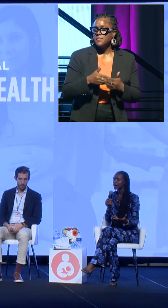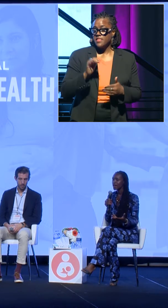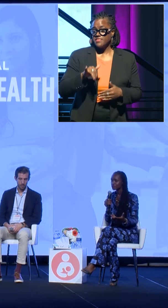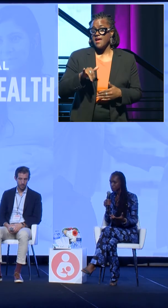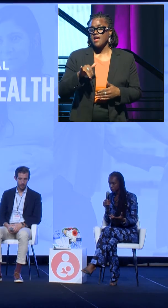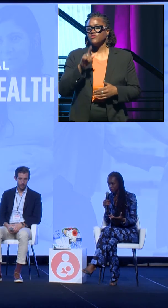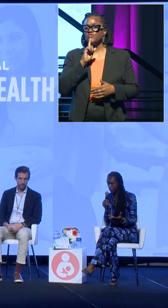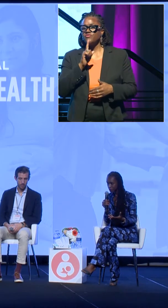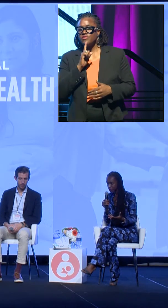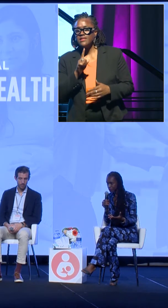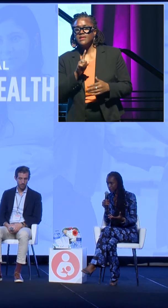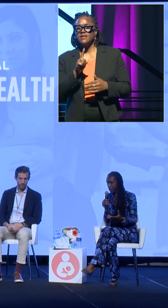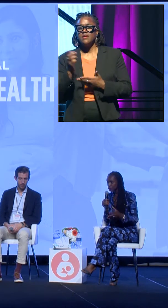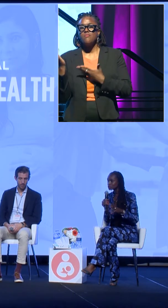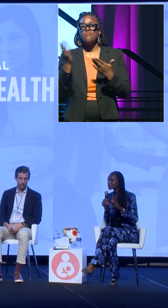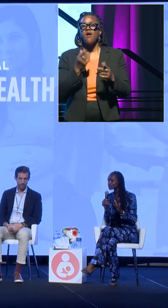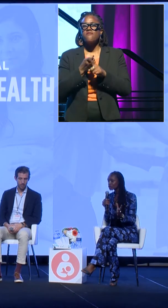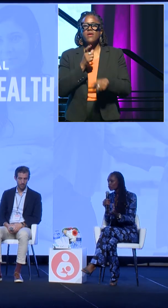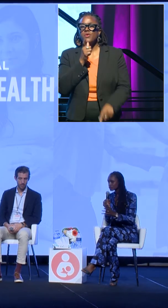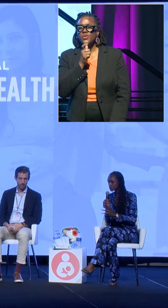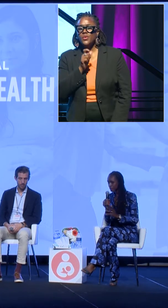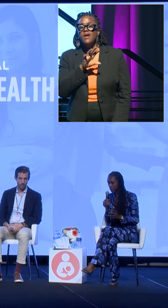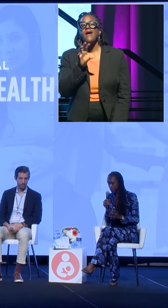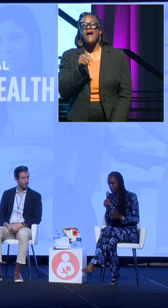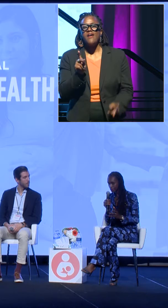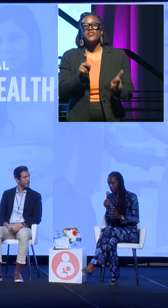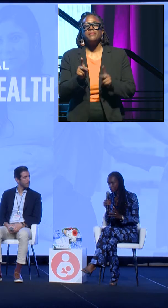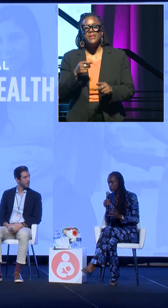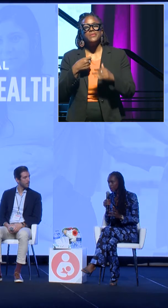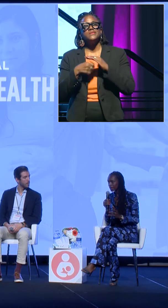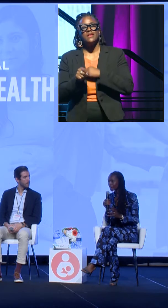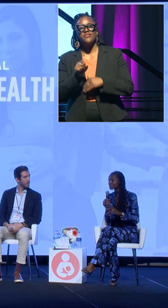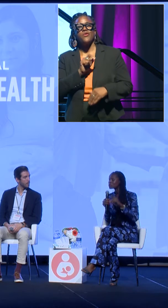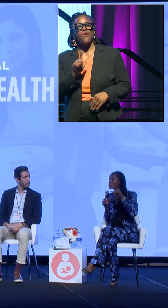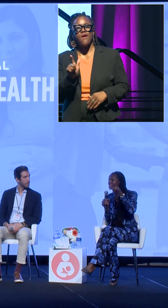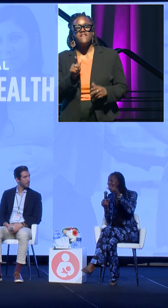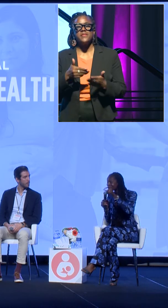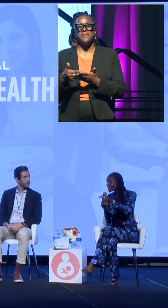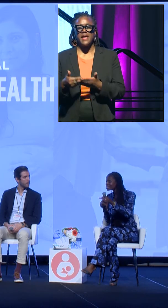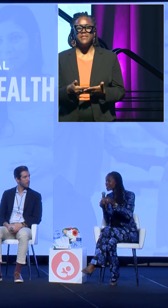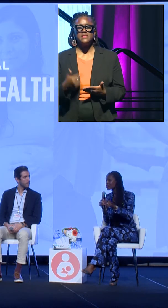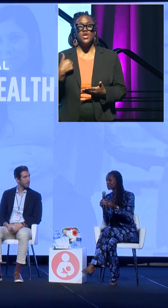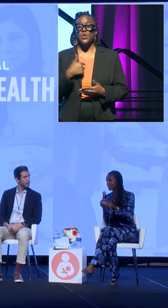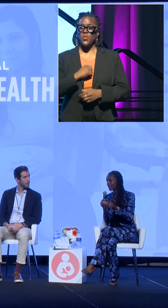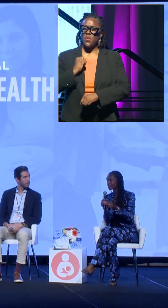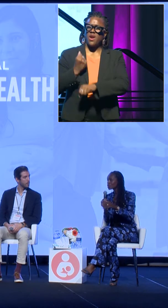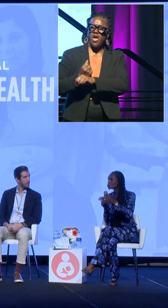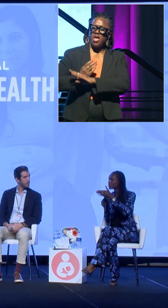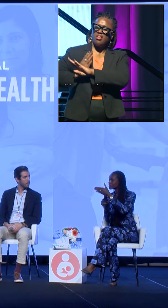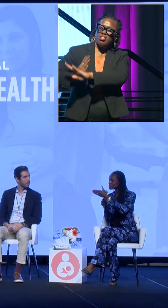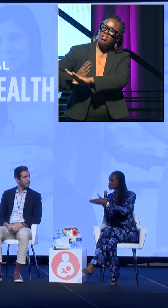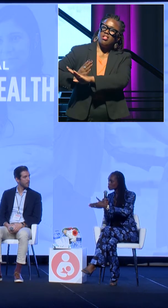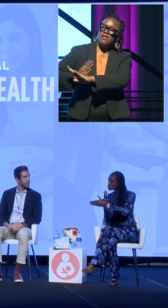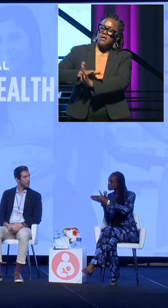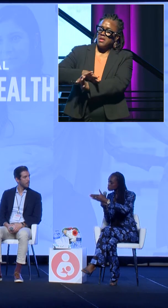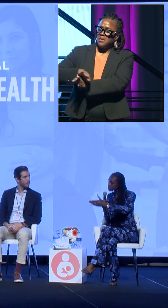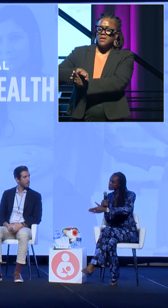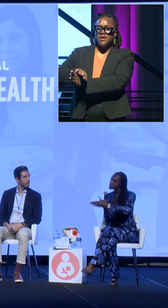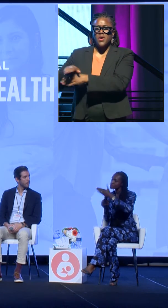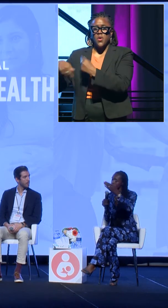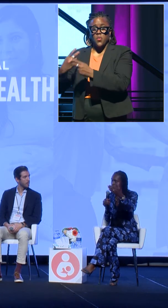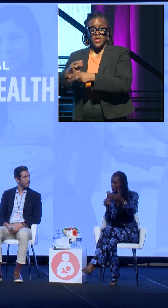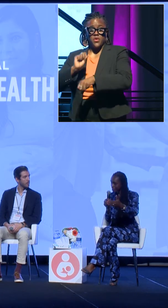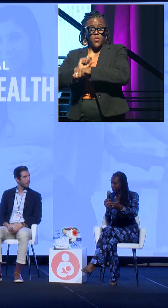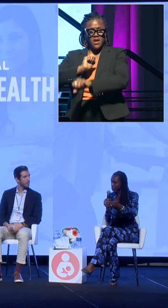over by African peoples who delivered all of the babies. Right? And we were locked out of that when this work was